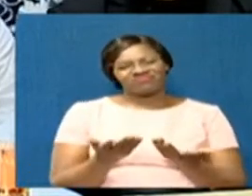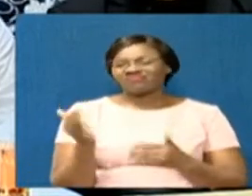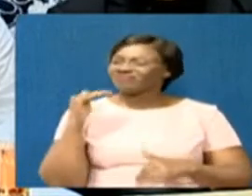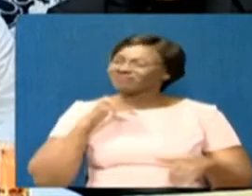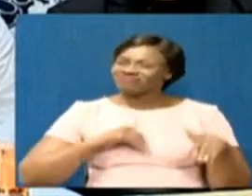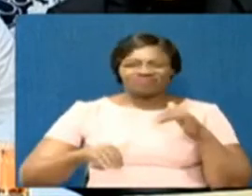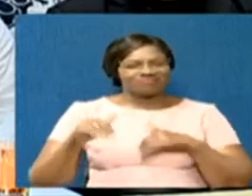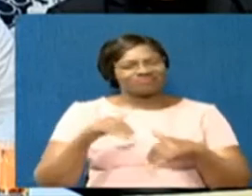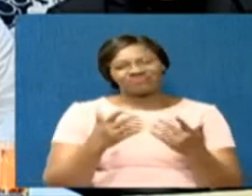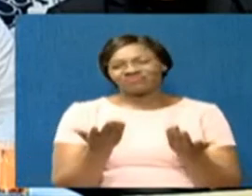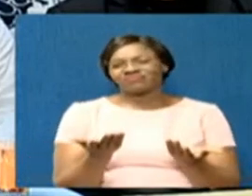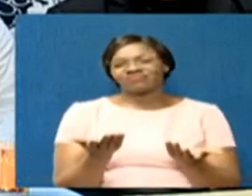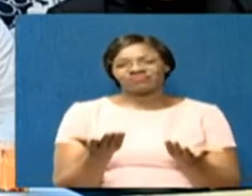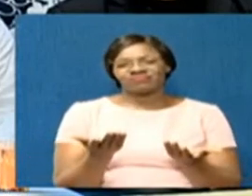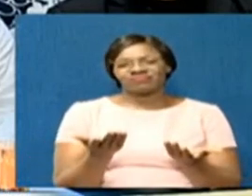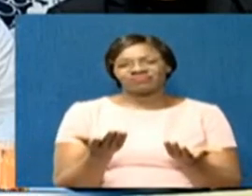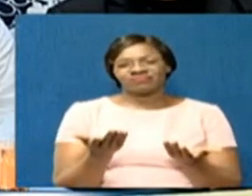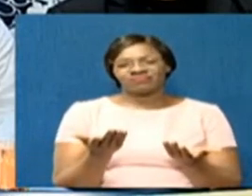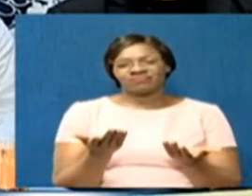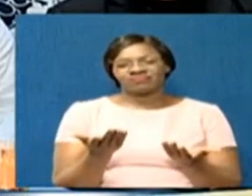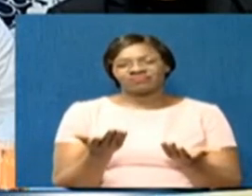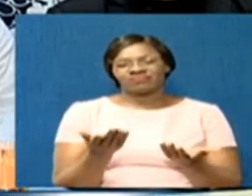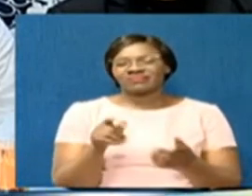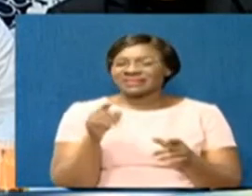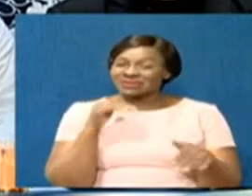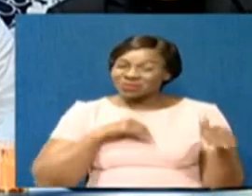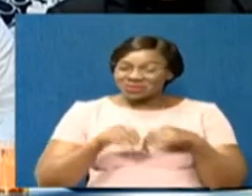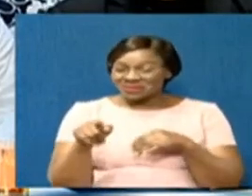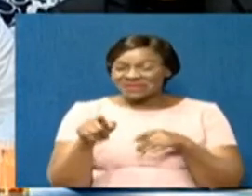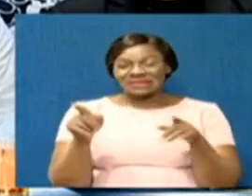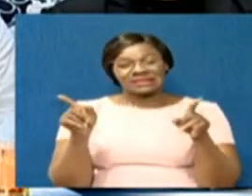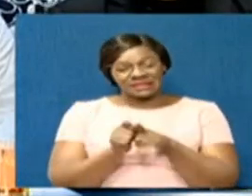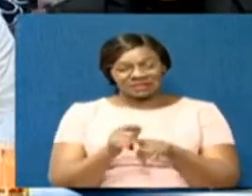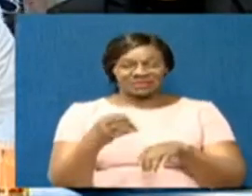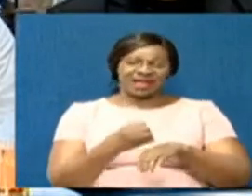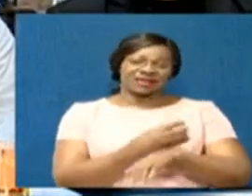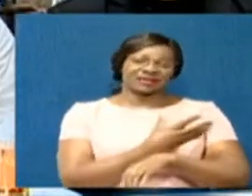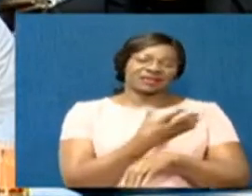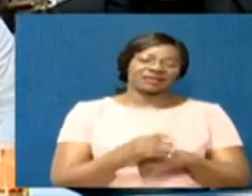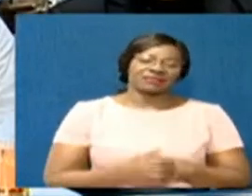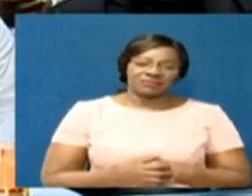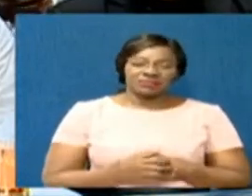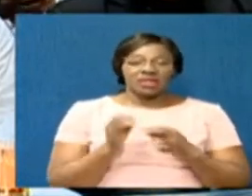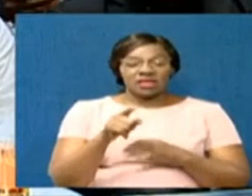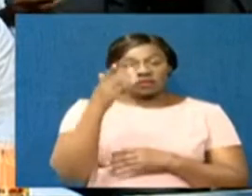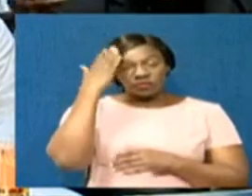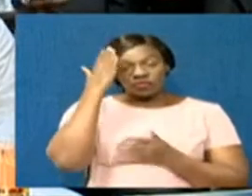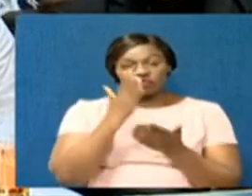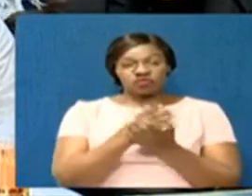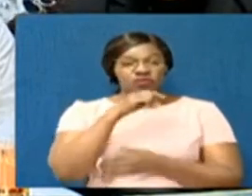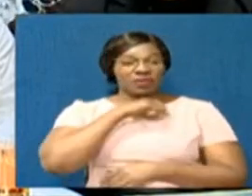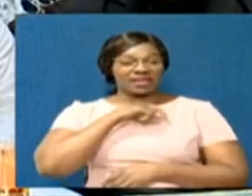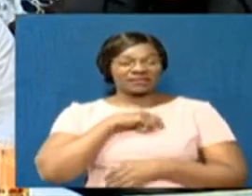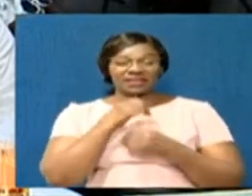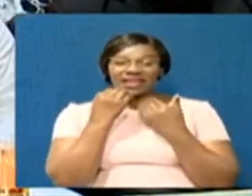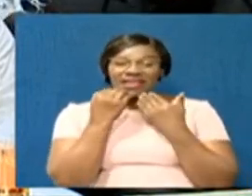Corruption is a cancer. If you would know that it does not benefit